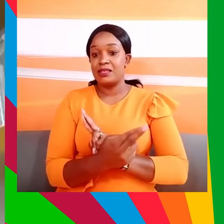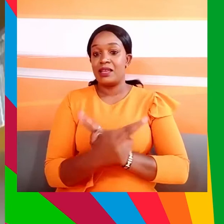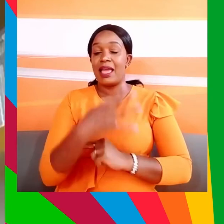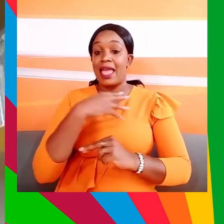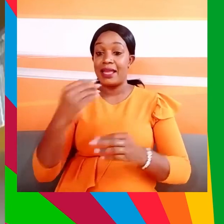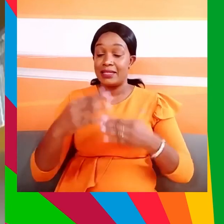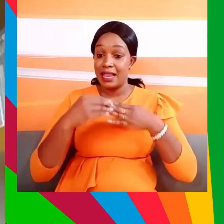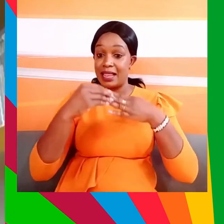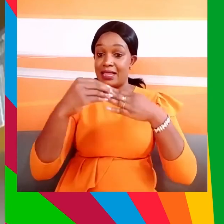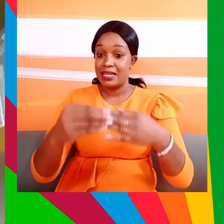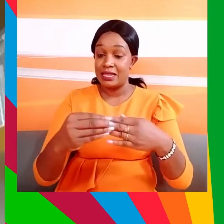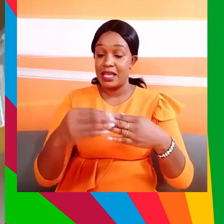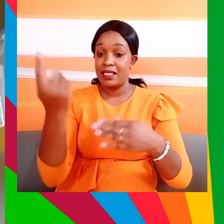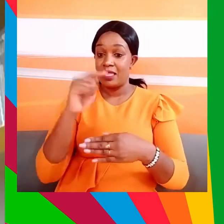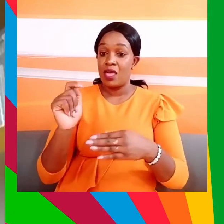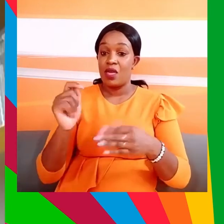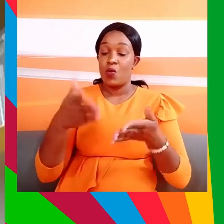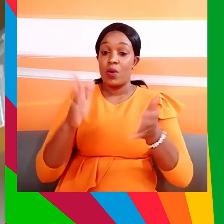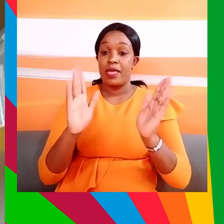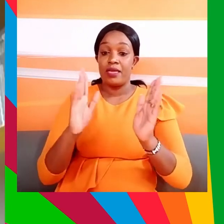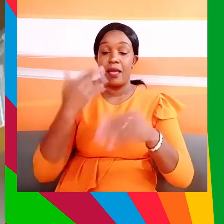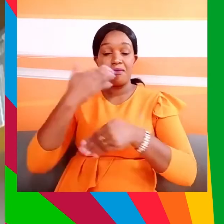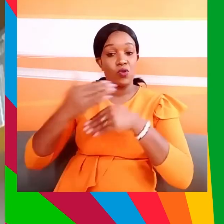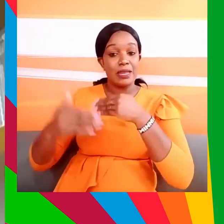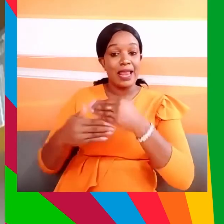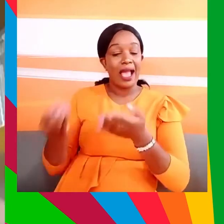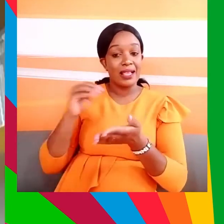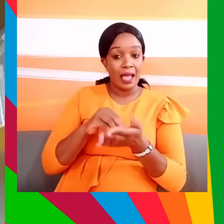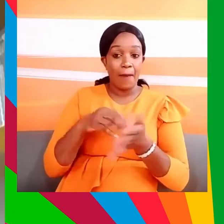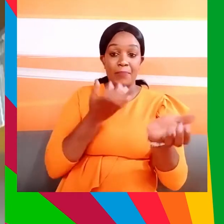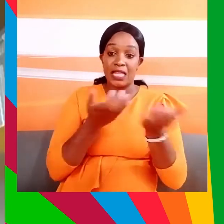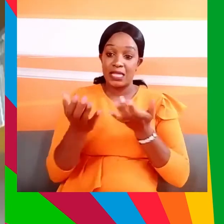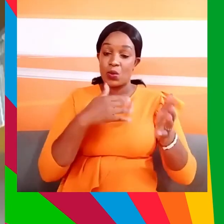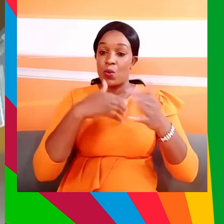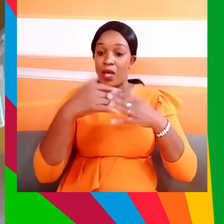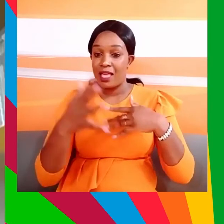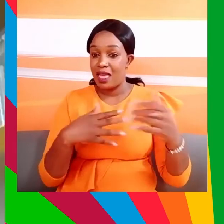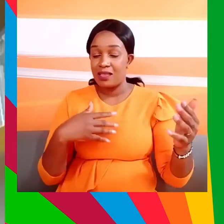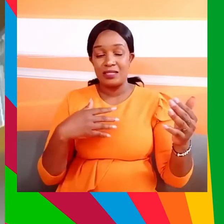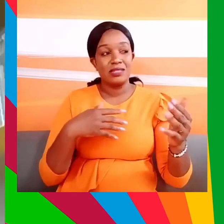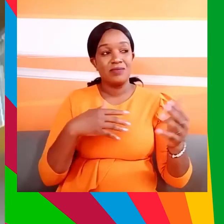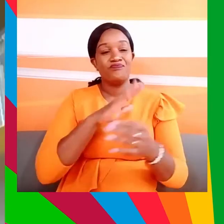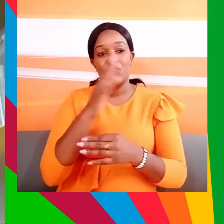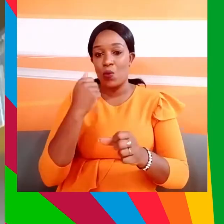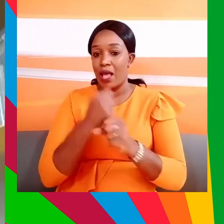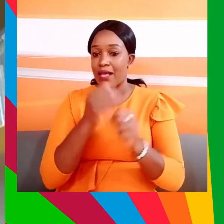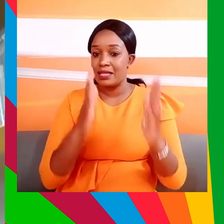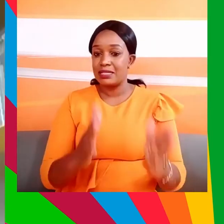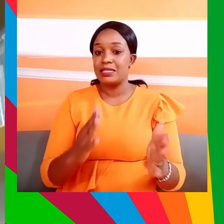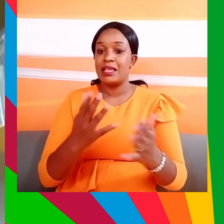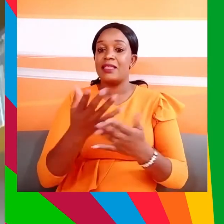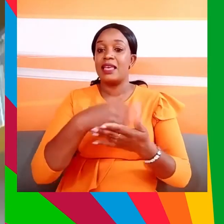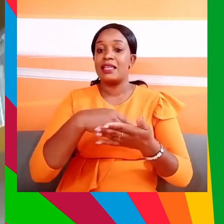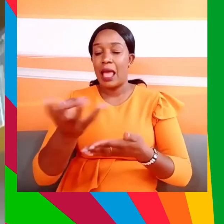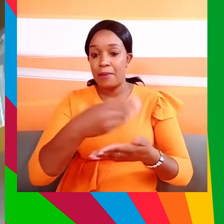in sort of building back fair. And, you know, businesses, whether it's through the way that they treat workers across their global supply chain, the way that they